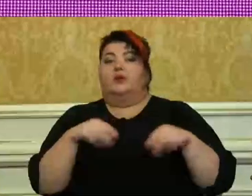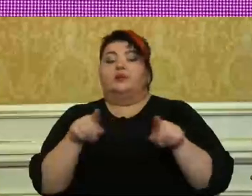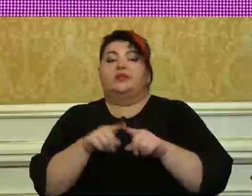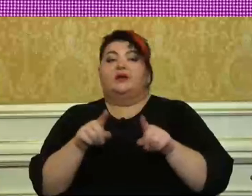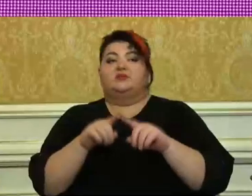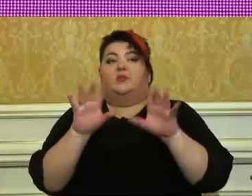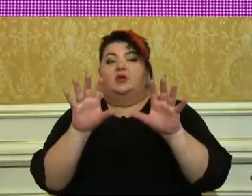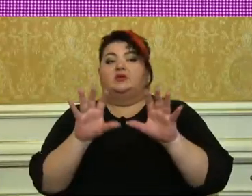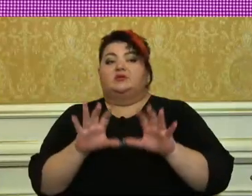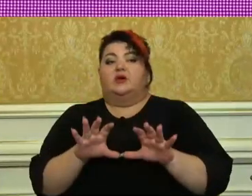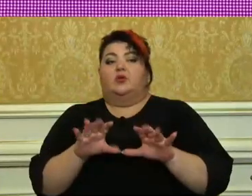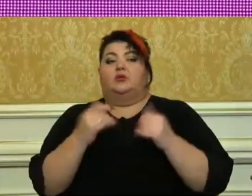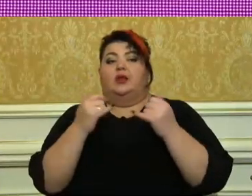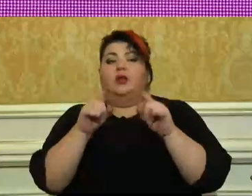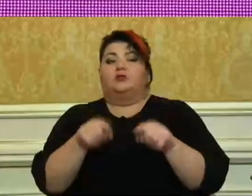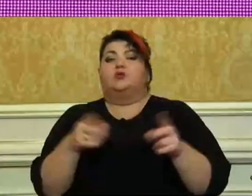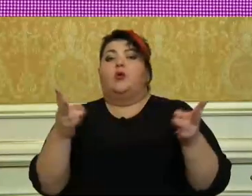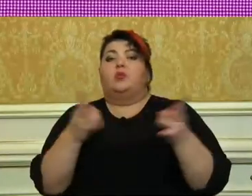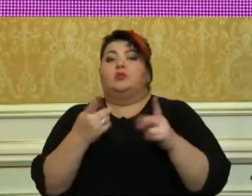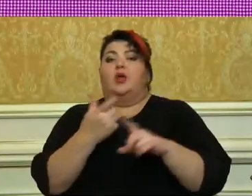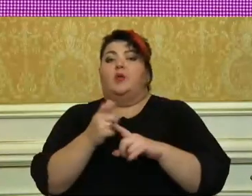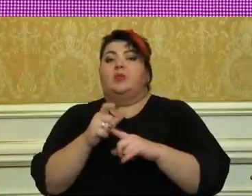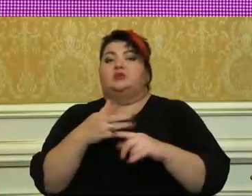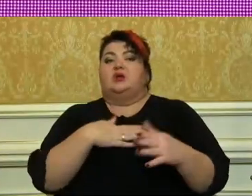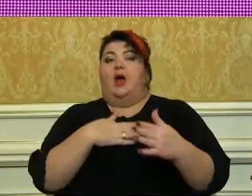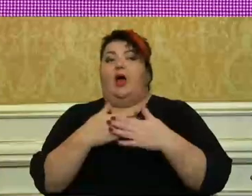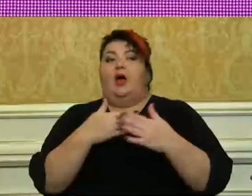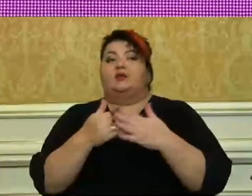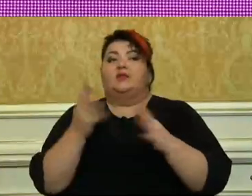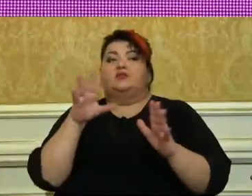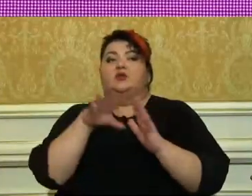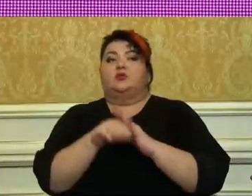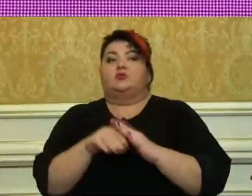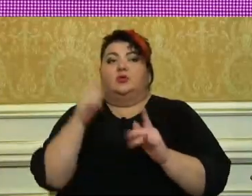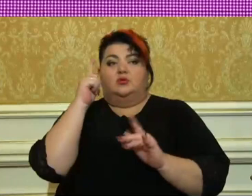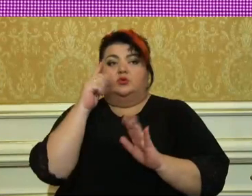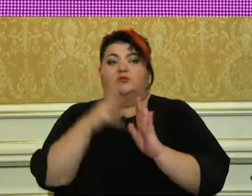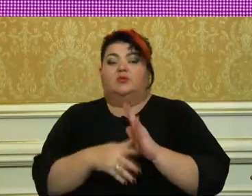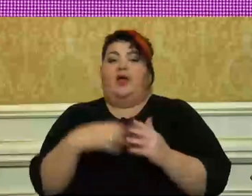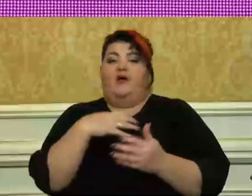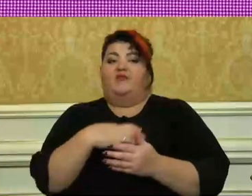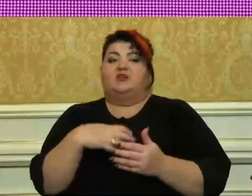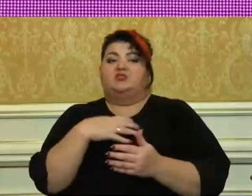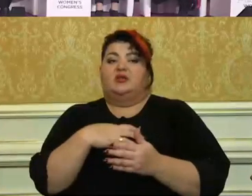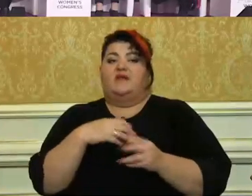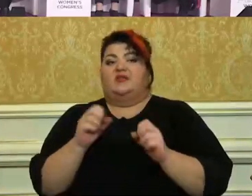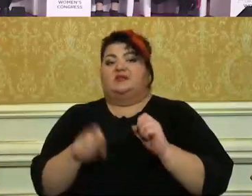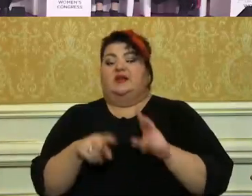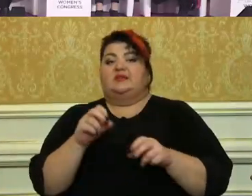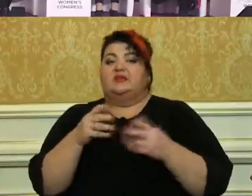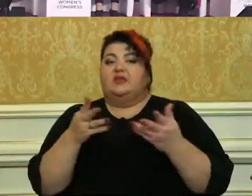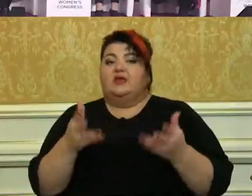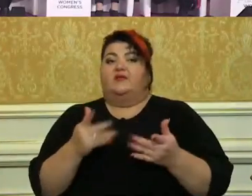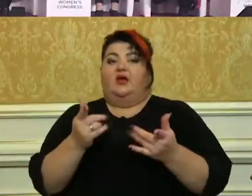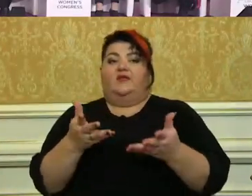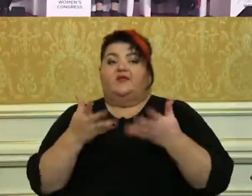and it takes a lot of activity and a lot of understanding for the humanitarian